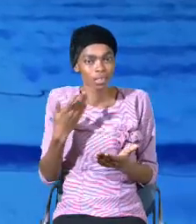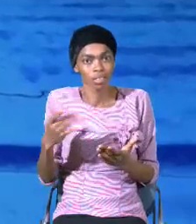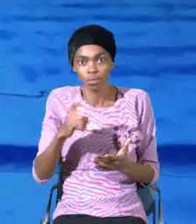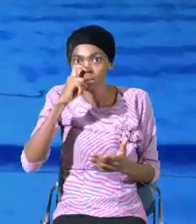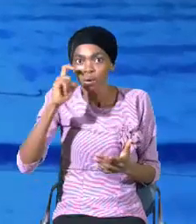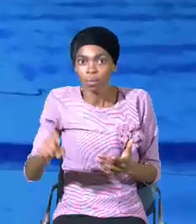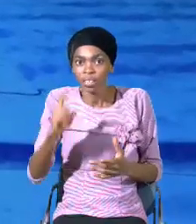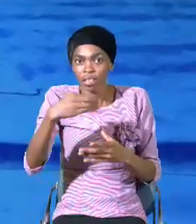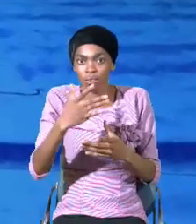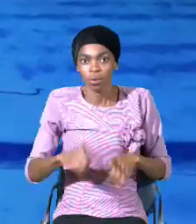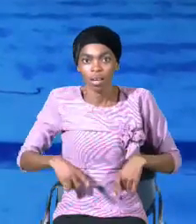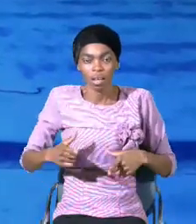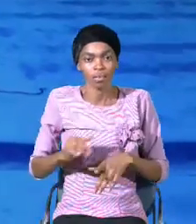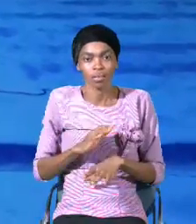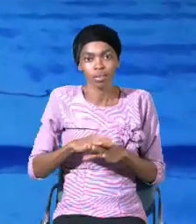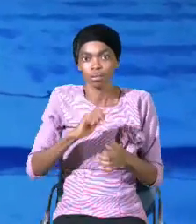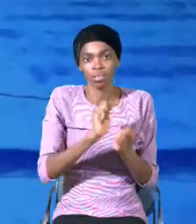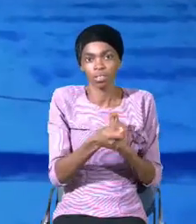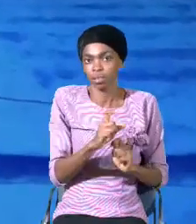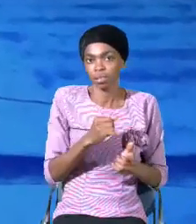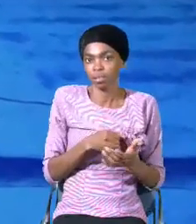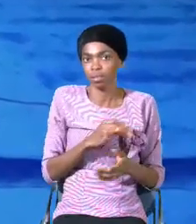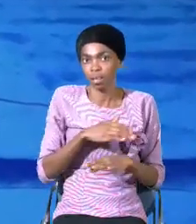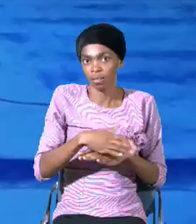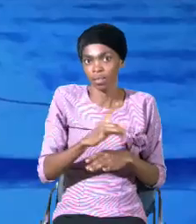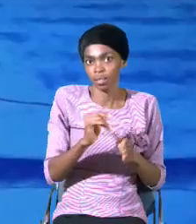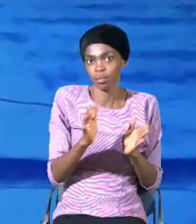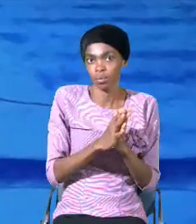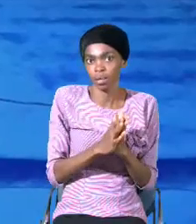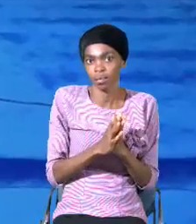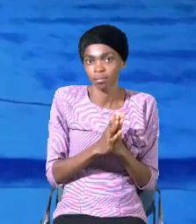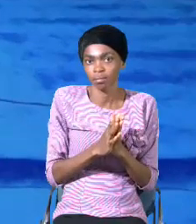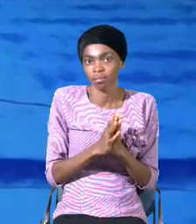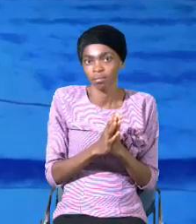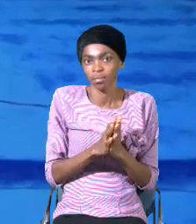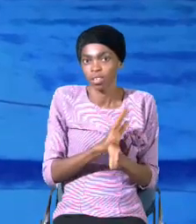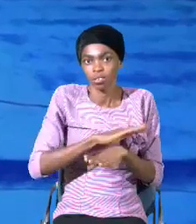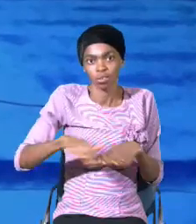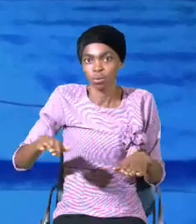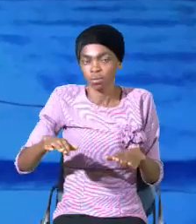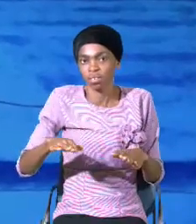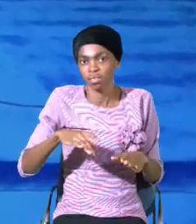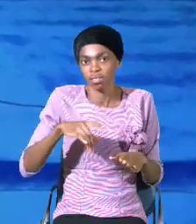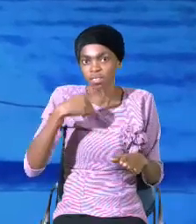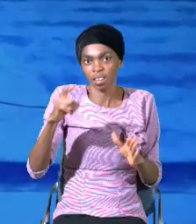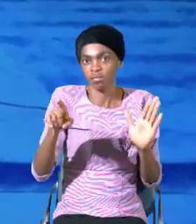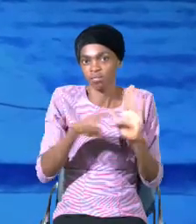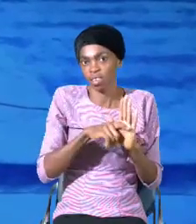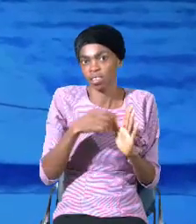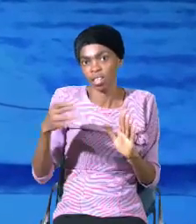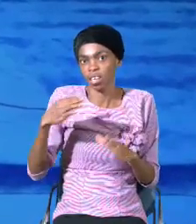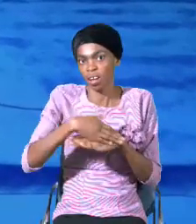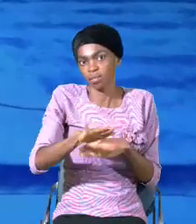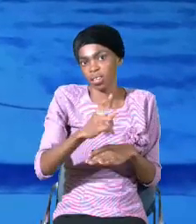life, don't change it after the prayer. Don't say negative after the